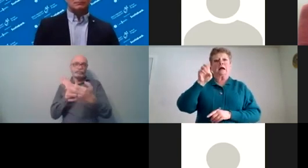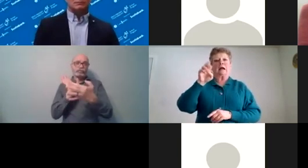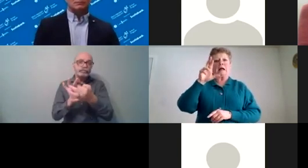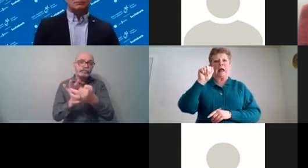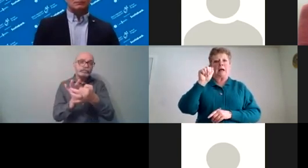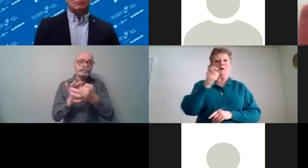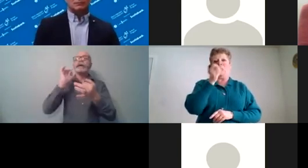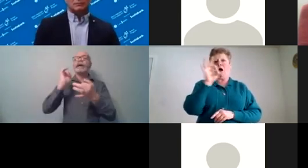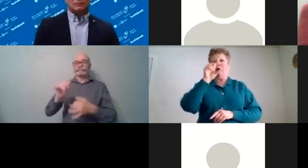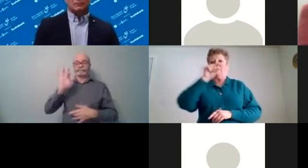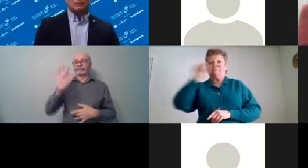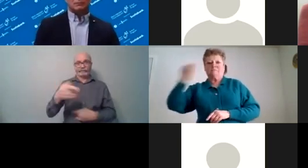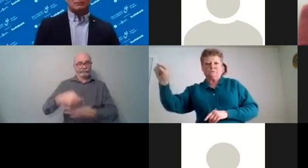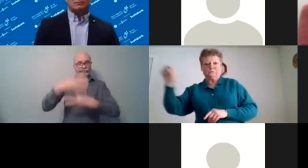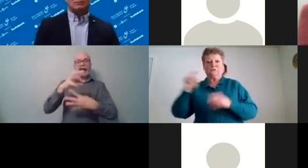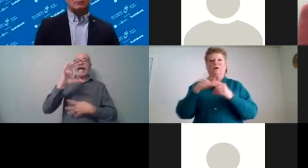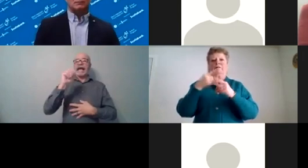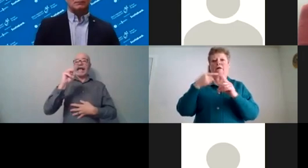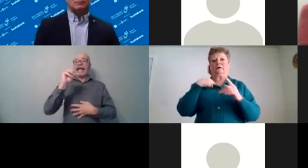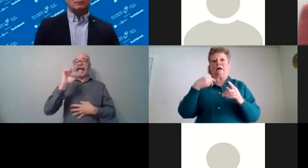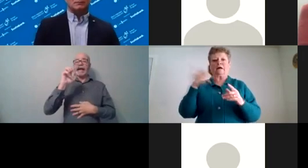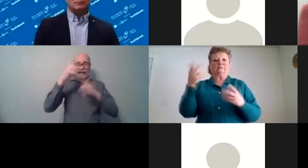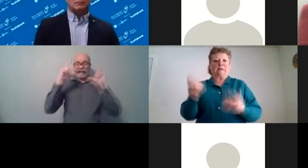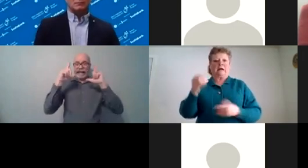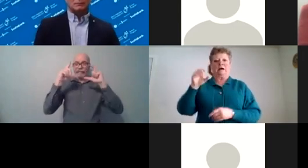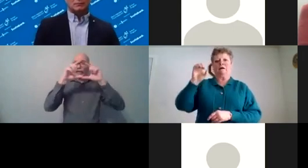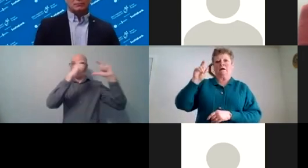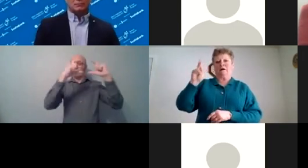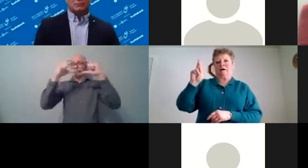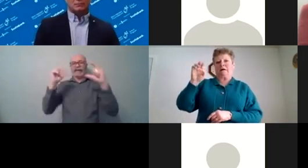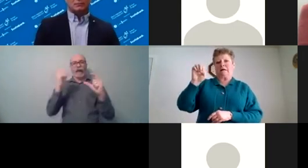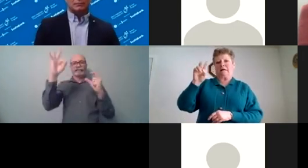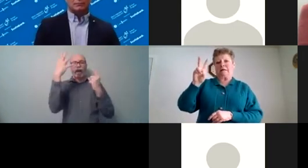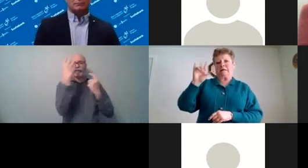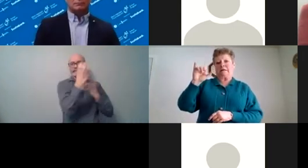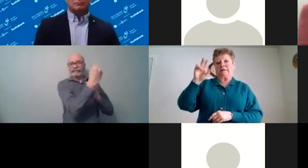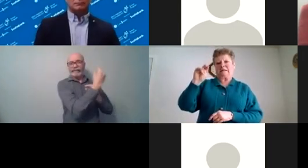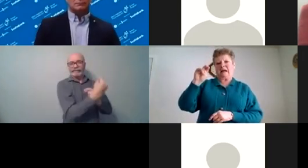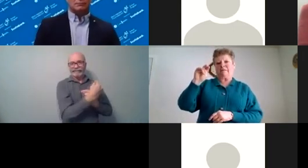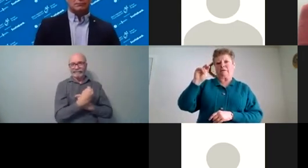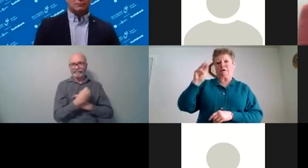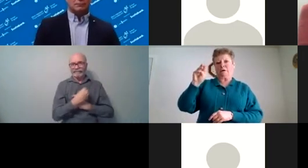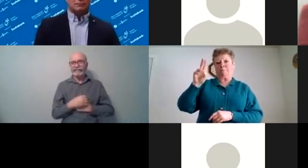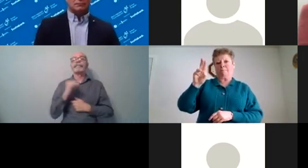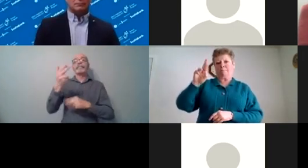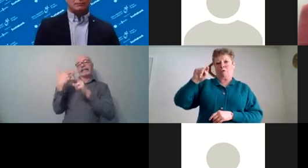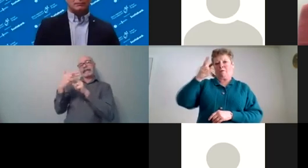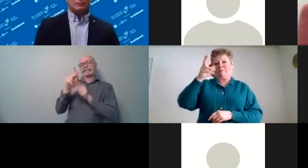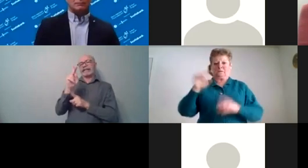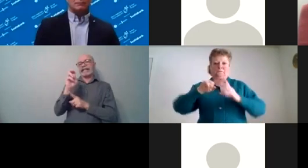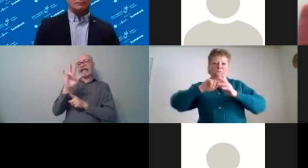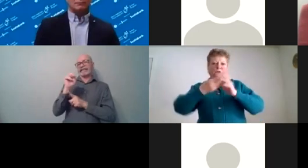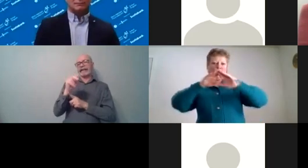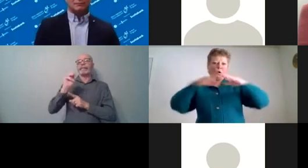that, I'd like to hand it over to the Honorable Kevin Murphy, Speaker of the Nova Scotia House of Assembly, to start today's announcement. Kevin, please go